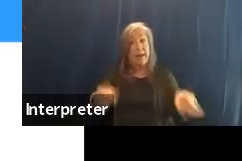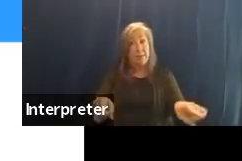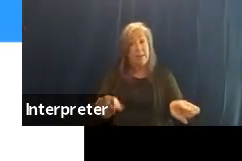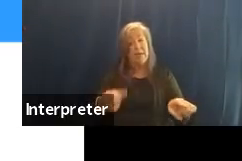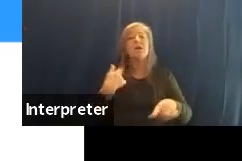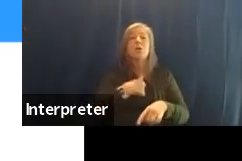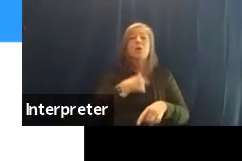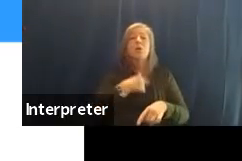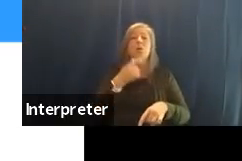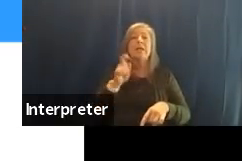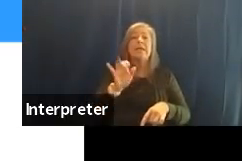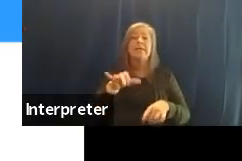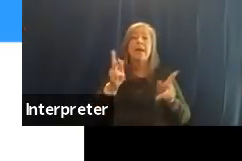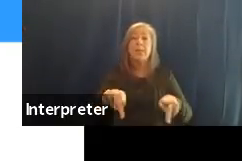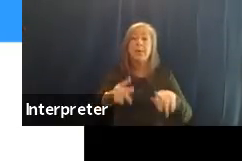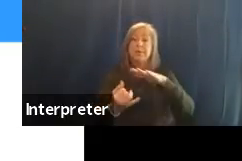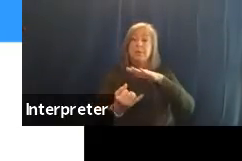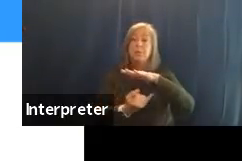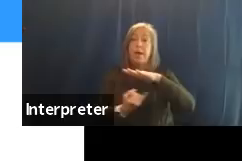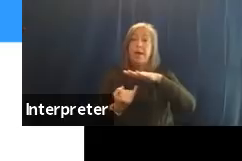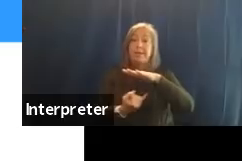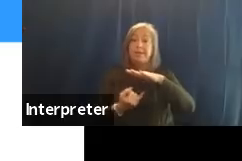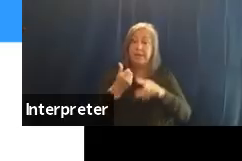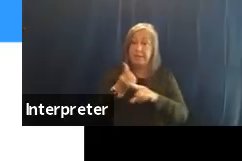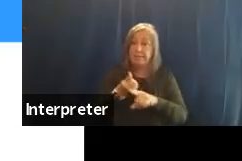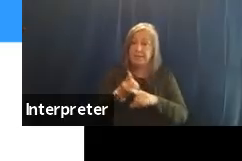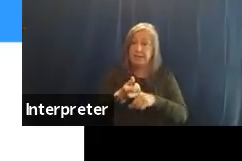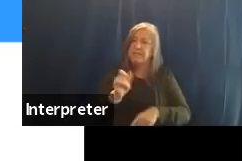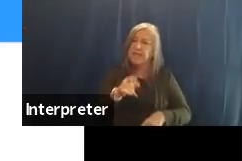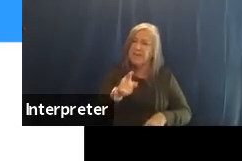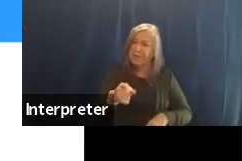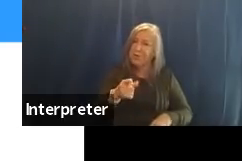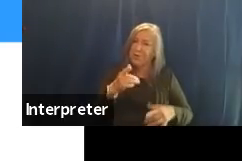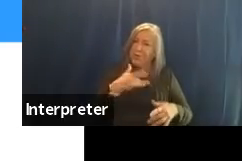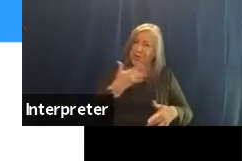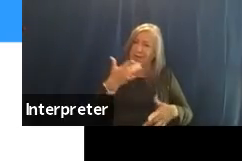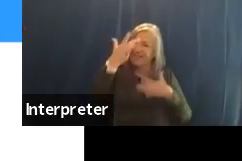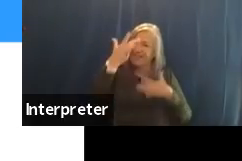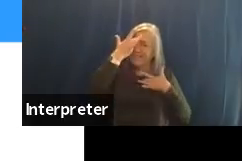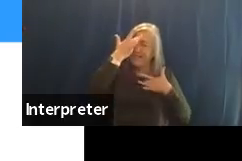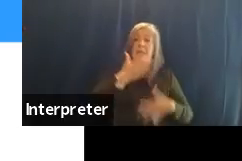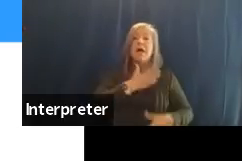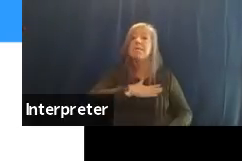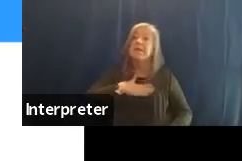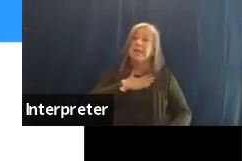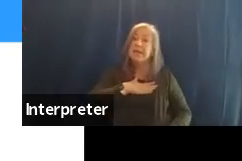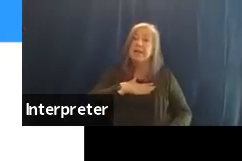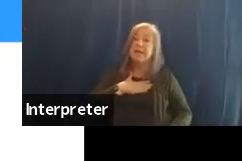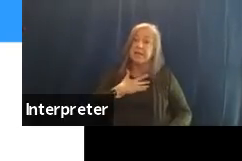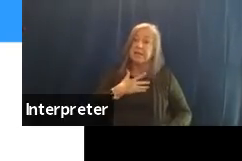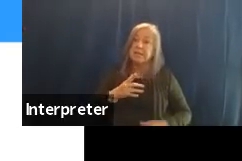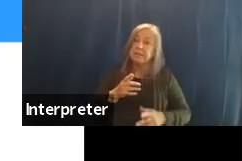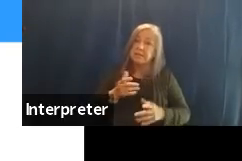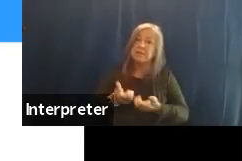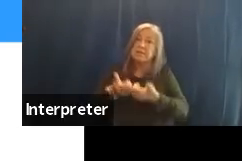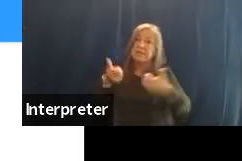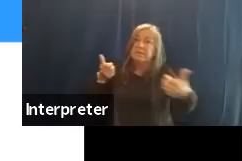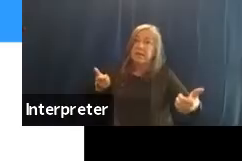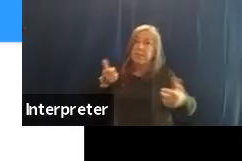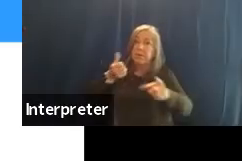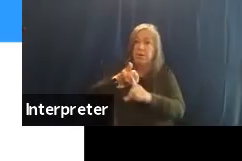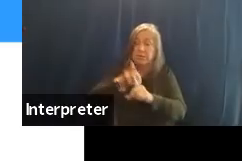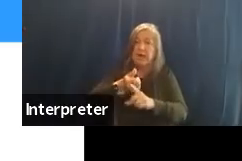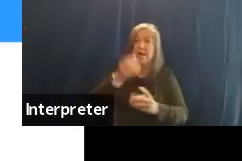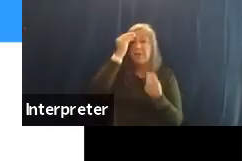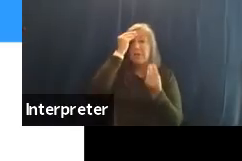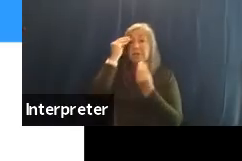you start feeling sick, please move away from other people. We want you to notify your supervisor that you are sick, and